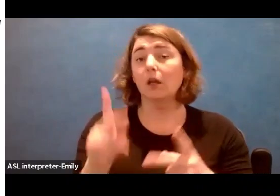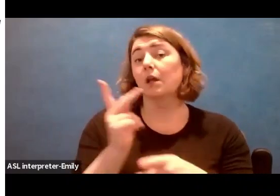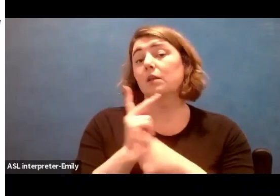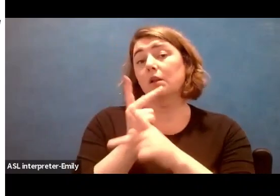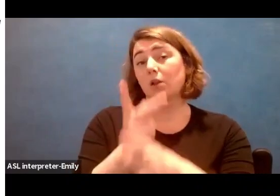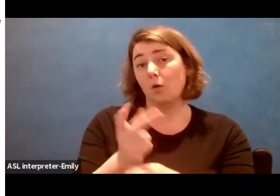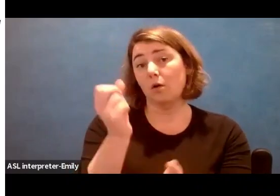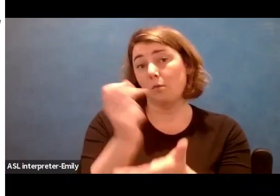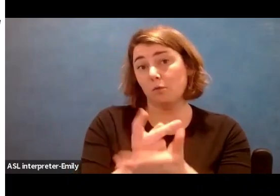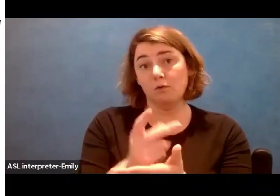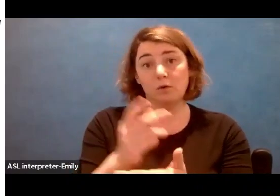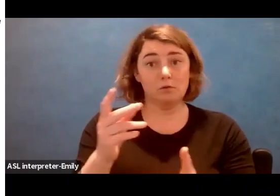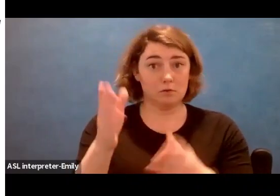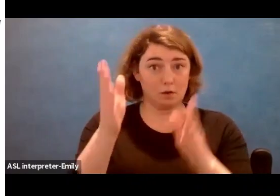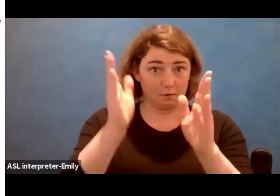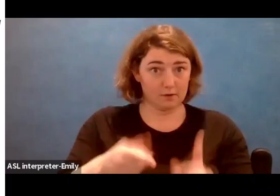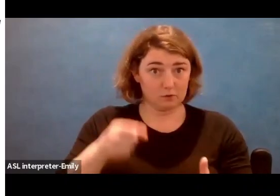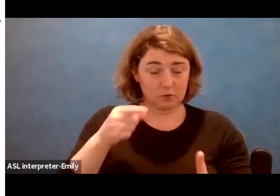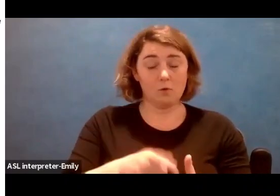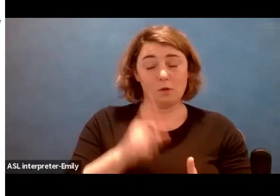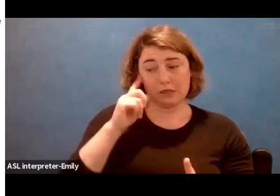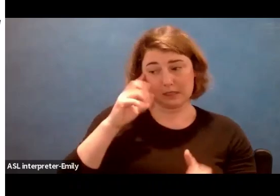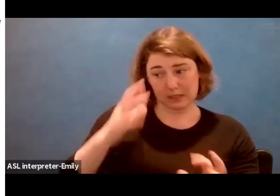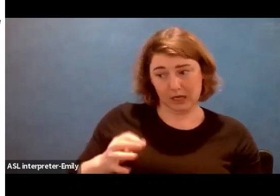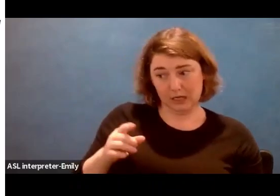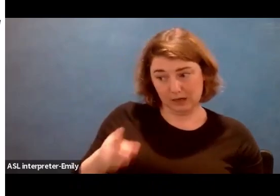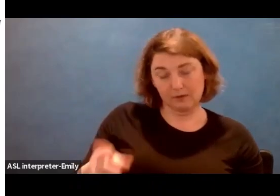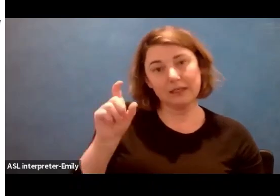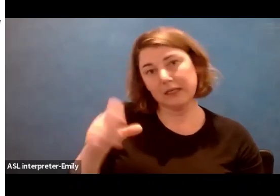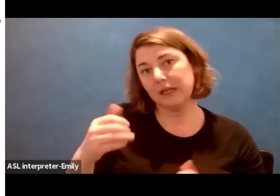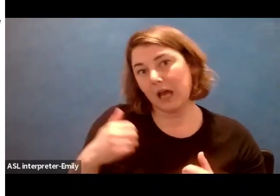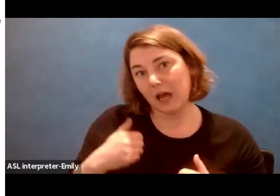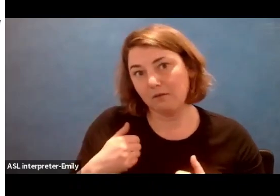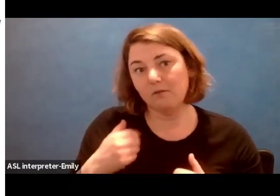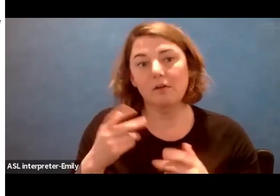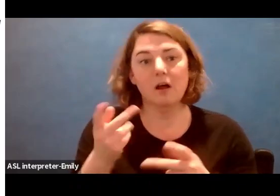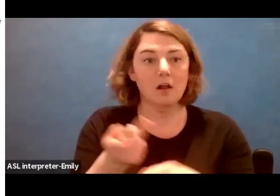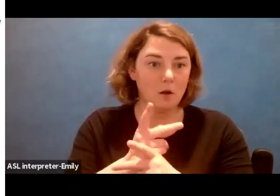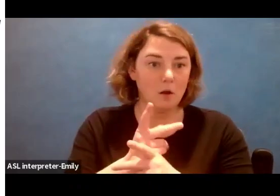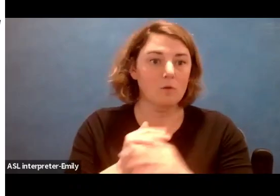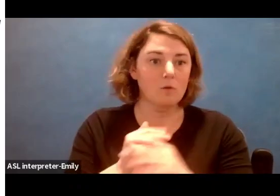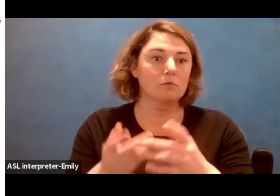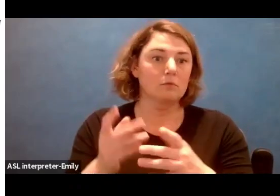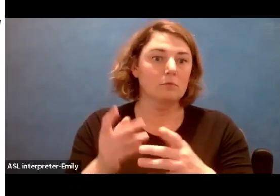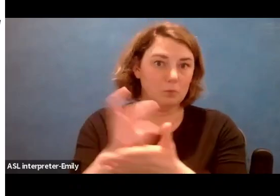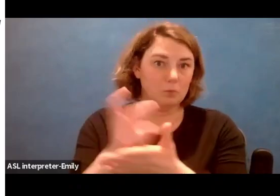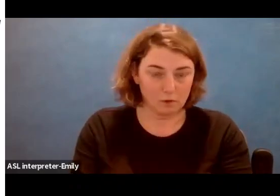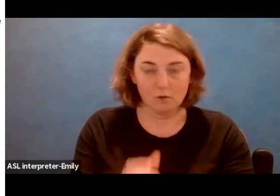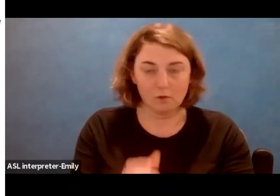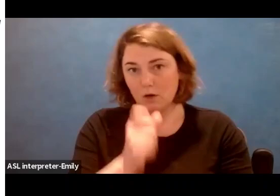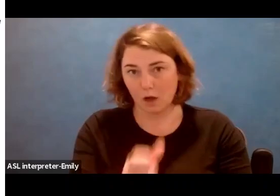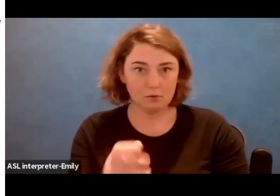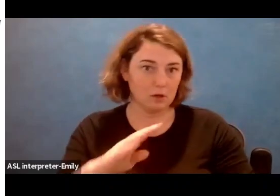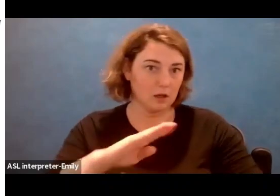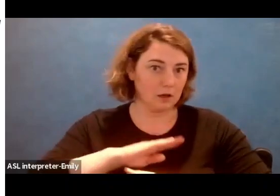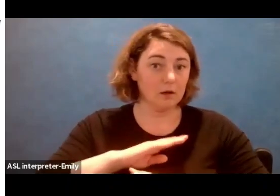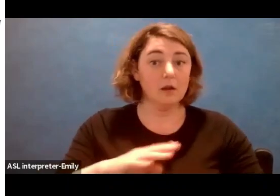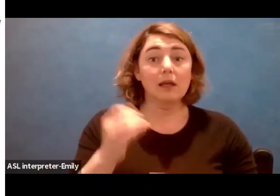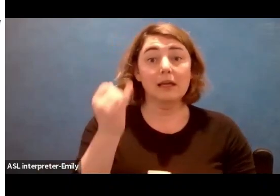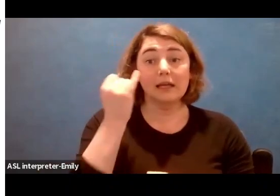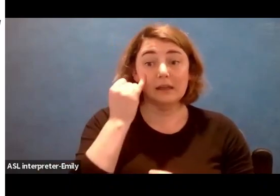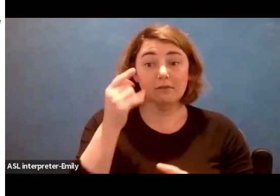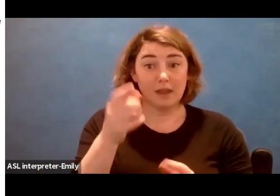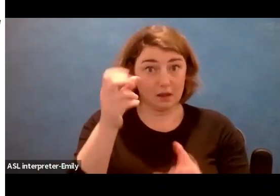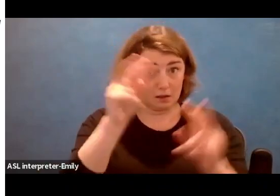will determine if an appraisal is needed to ensure adequate security exists for the proposed loan. If